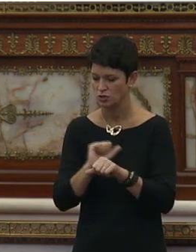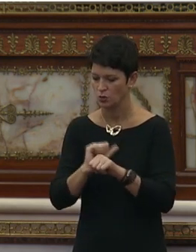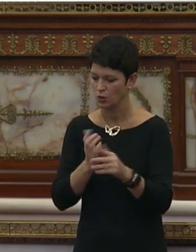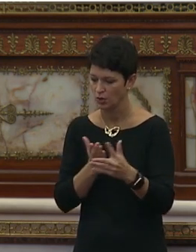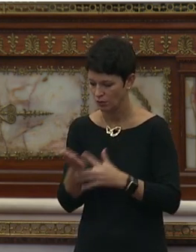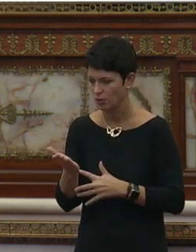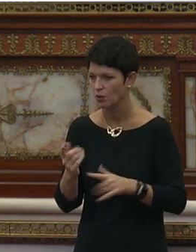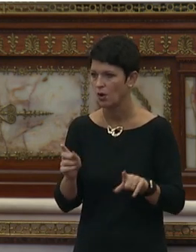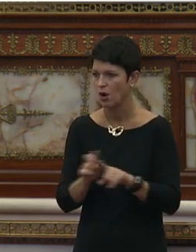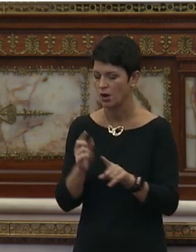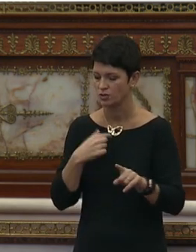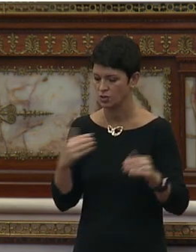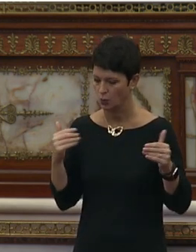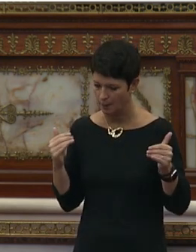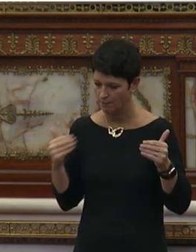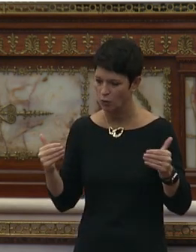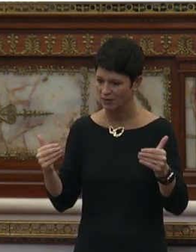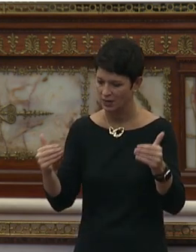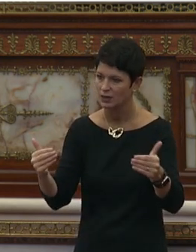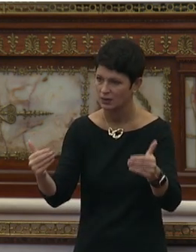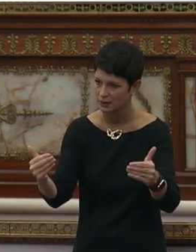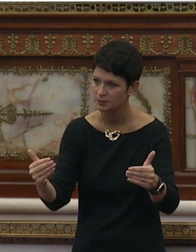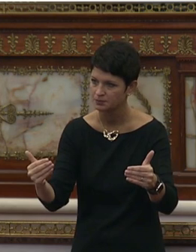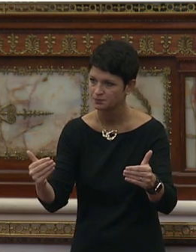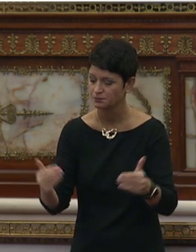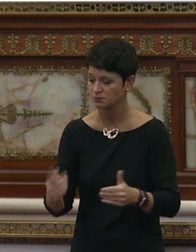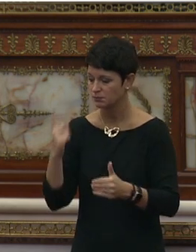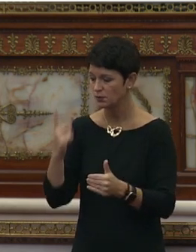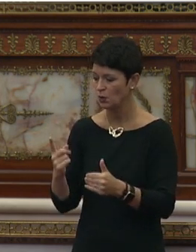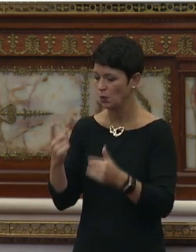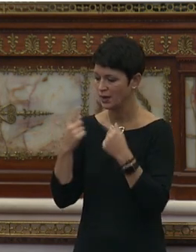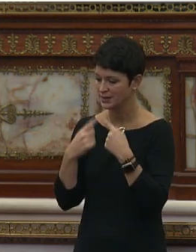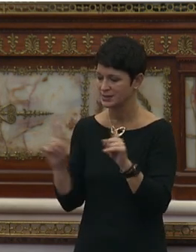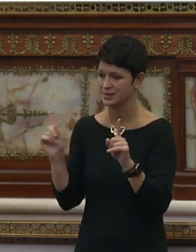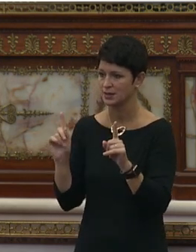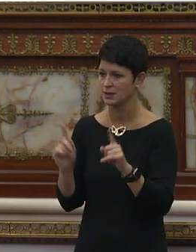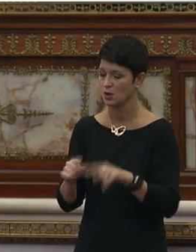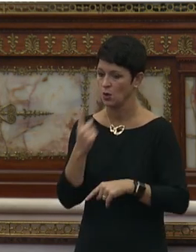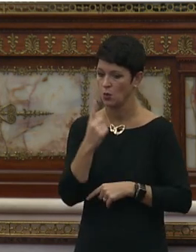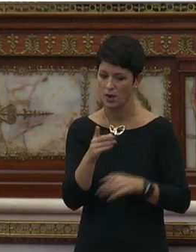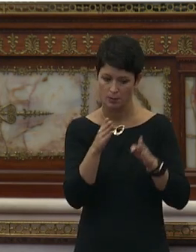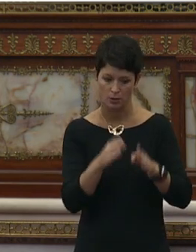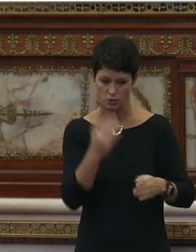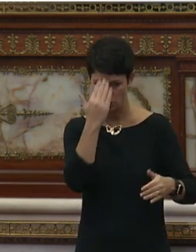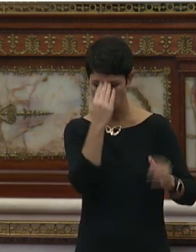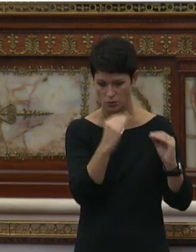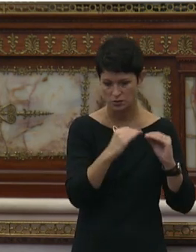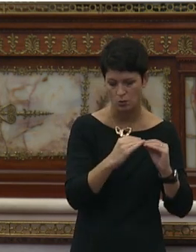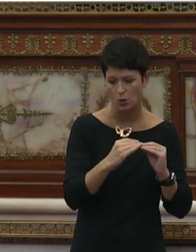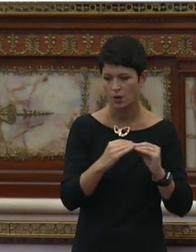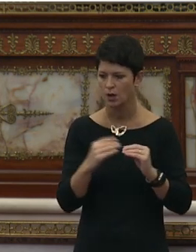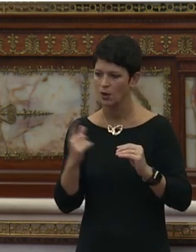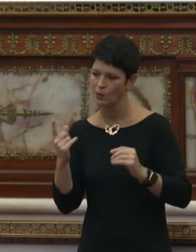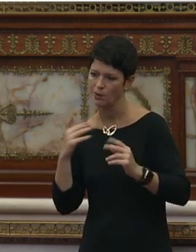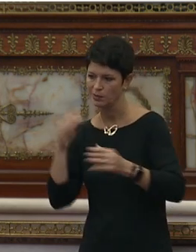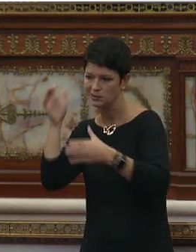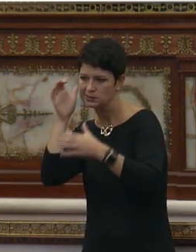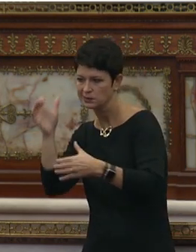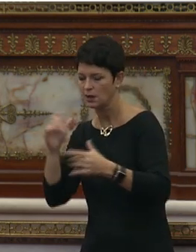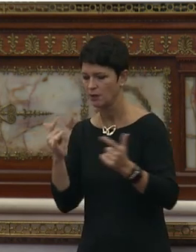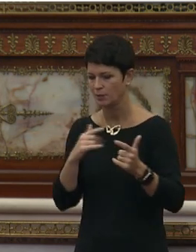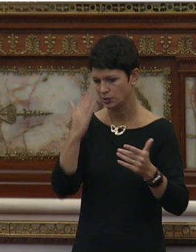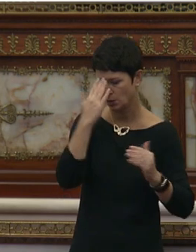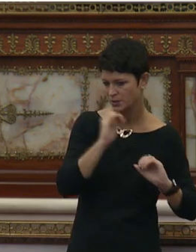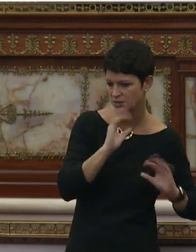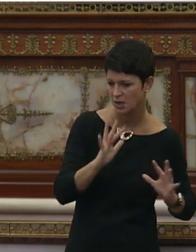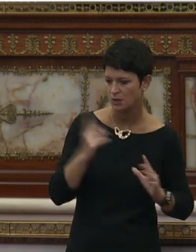through. And we're moving it. And there's no one celebrity. There's no one who knows more. There's no one who's committed